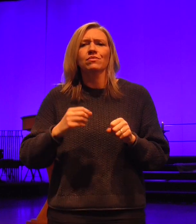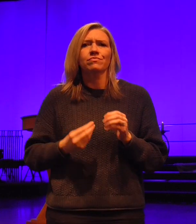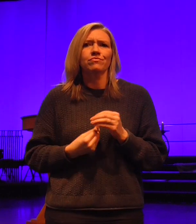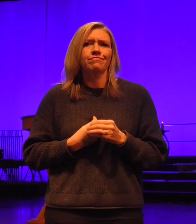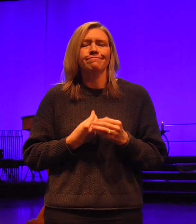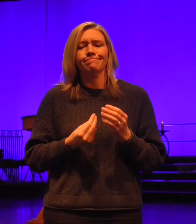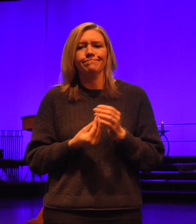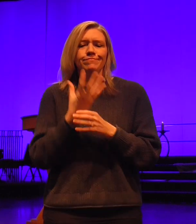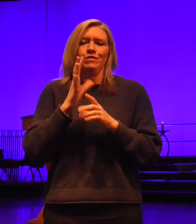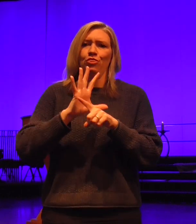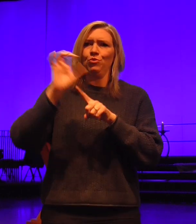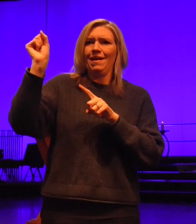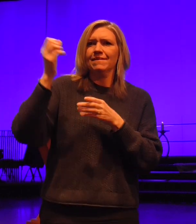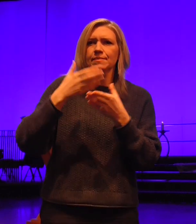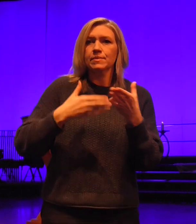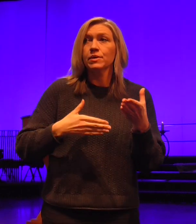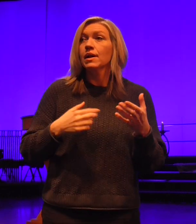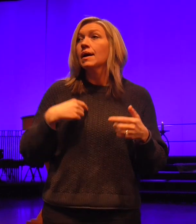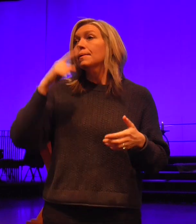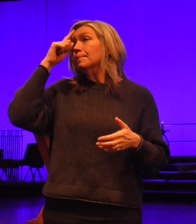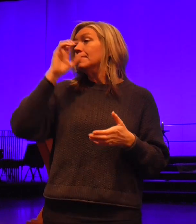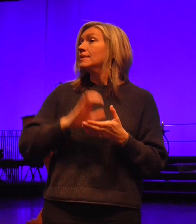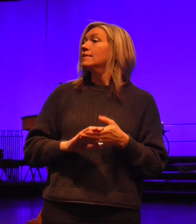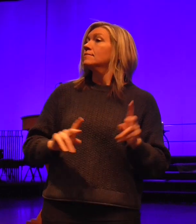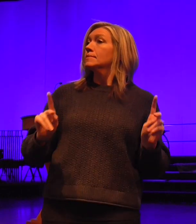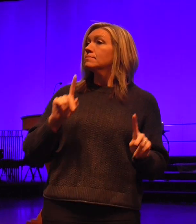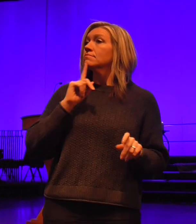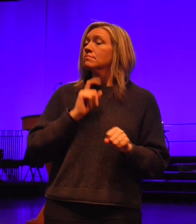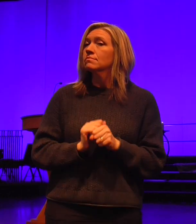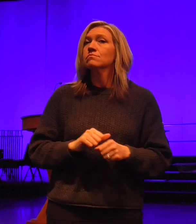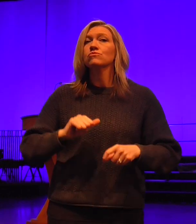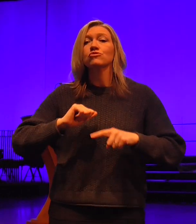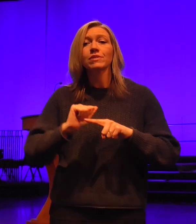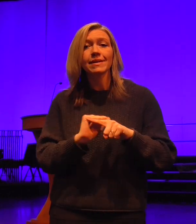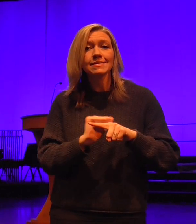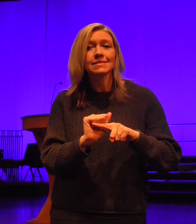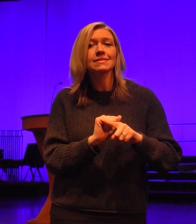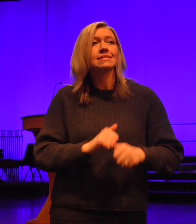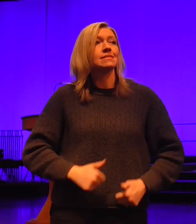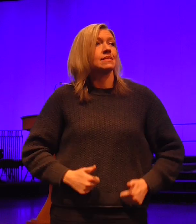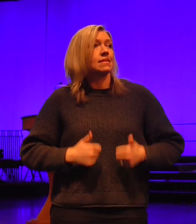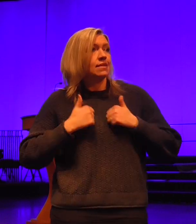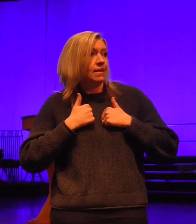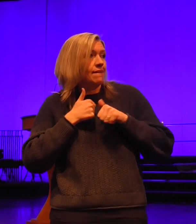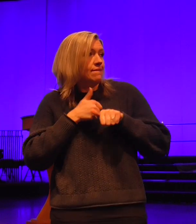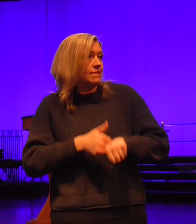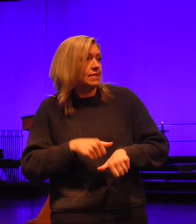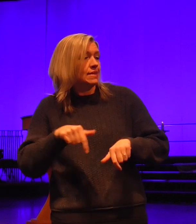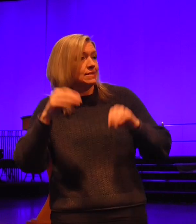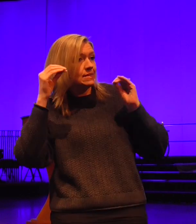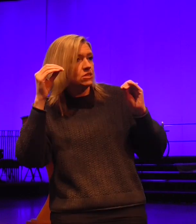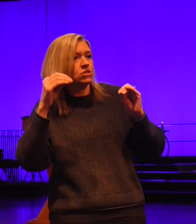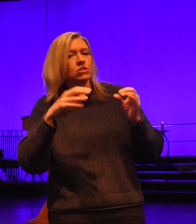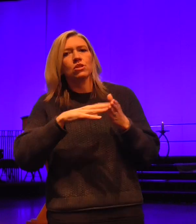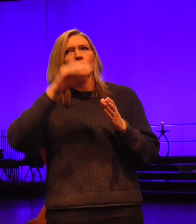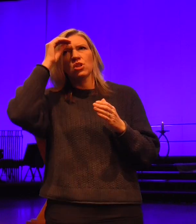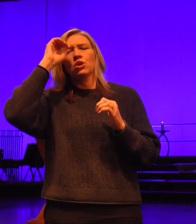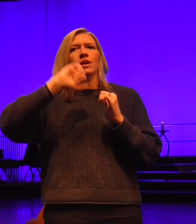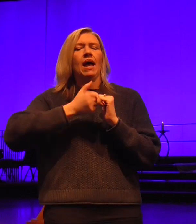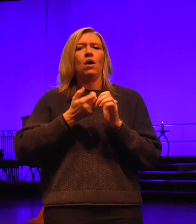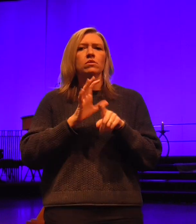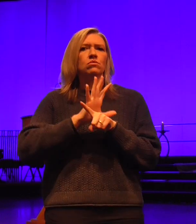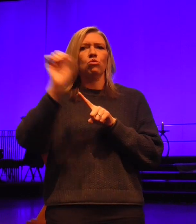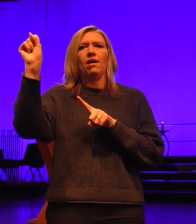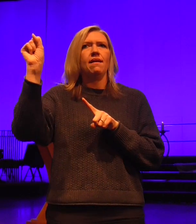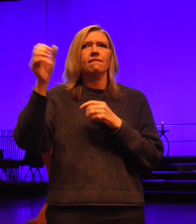that those who really practice and live from our teachings learn how to thrive in their life no matter what. Whether life